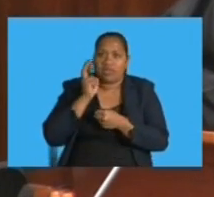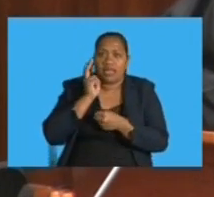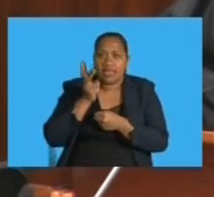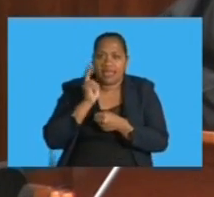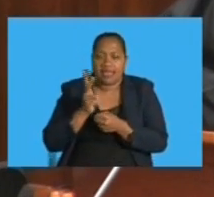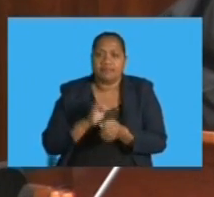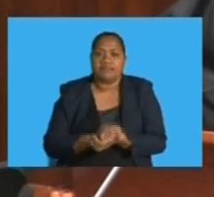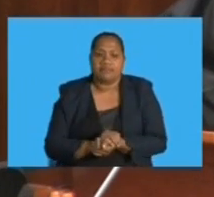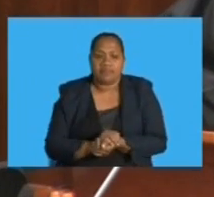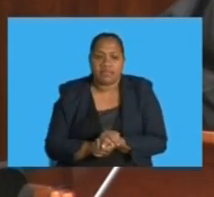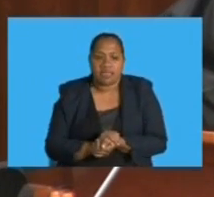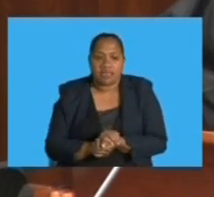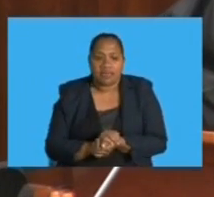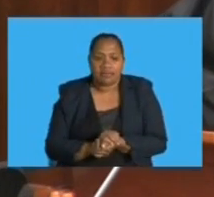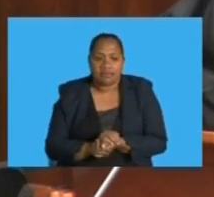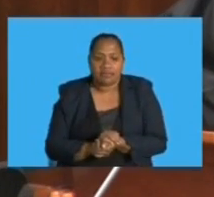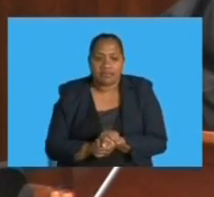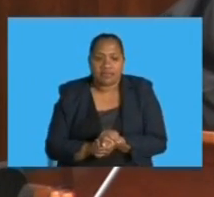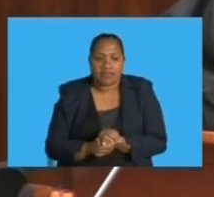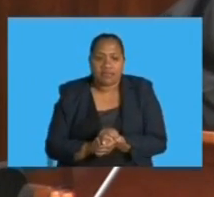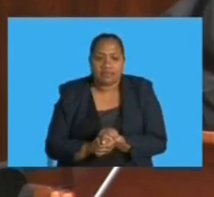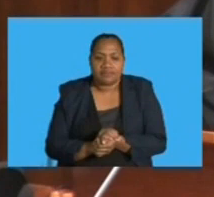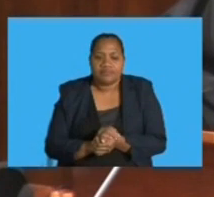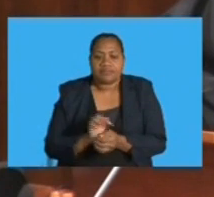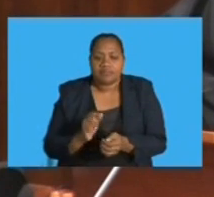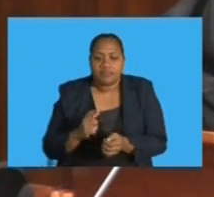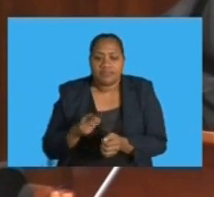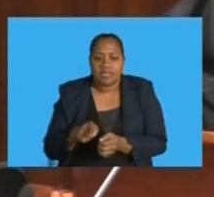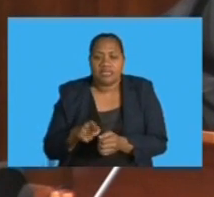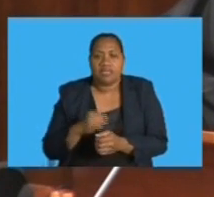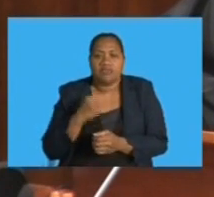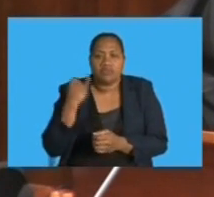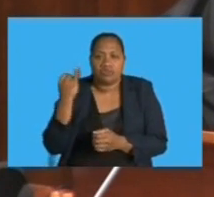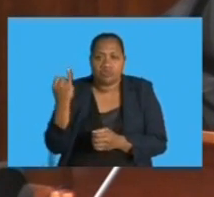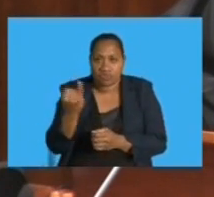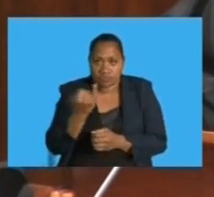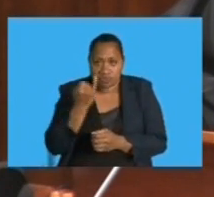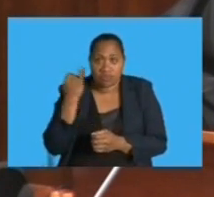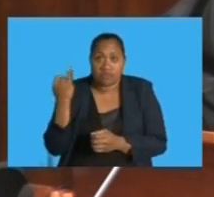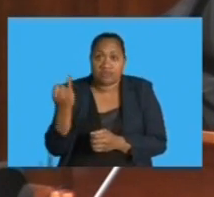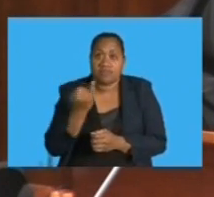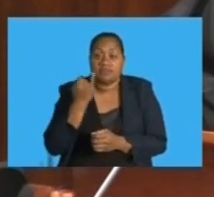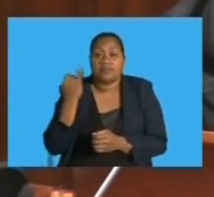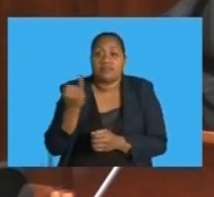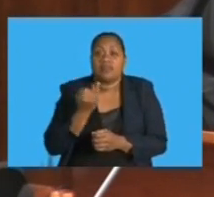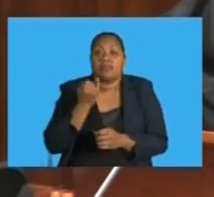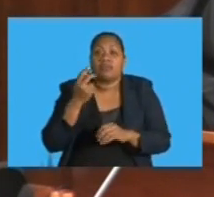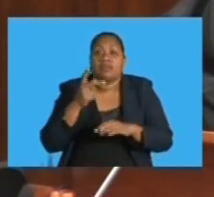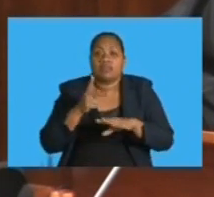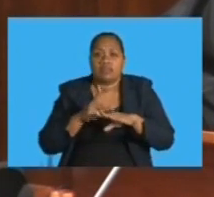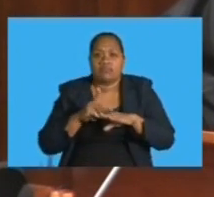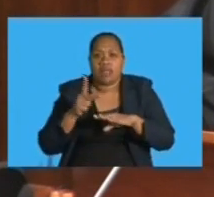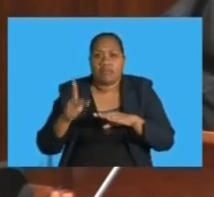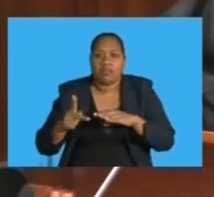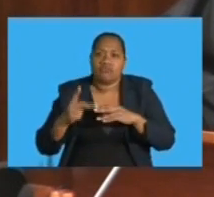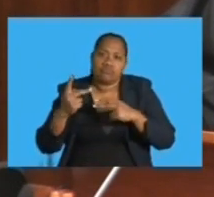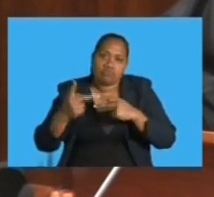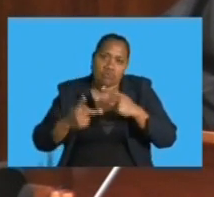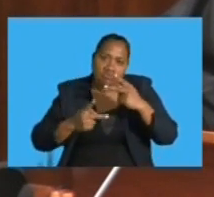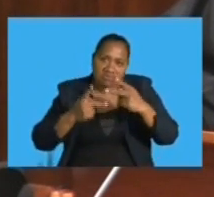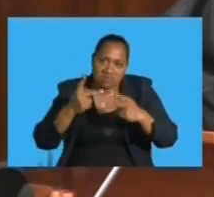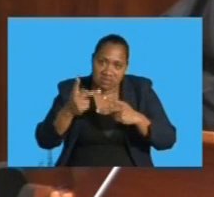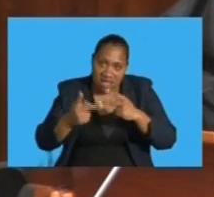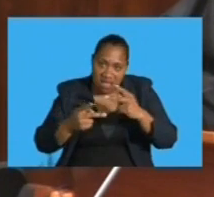hours is highly discourteous, is a gross abuse of parliamentary process, and is